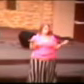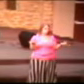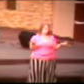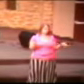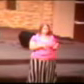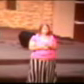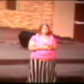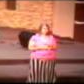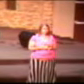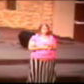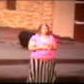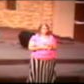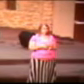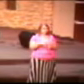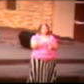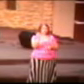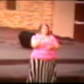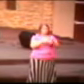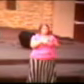So, get out your handout.